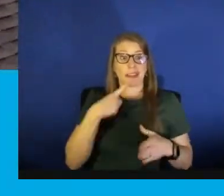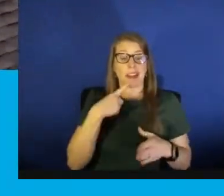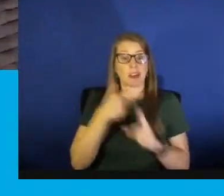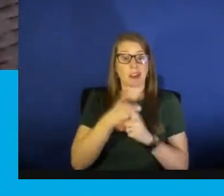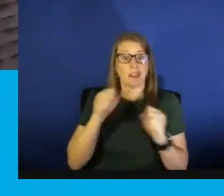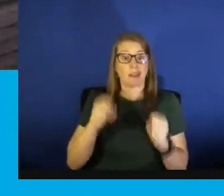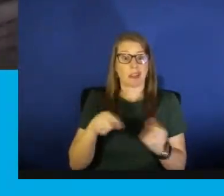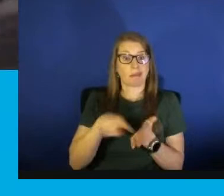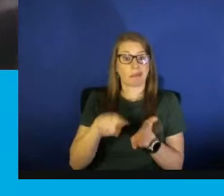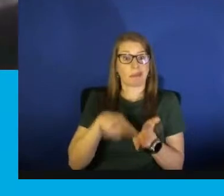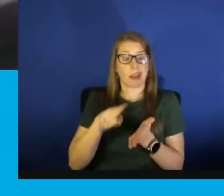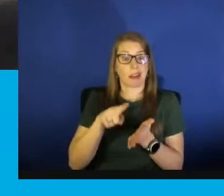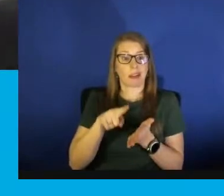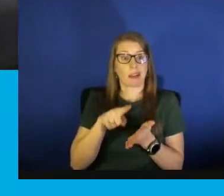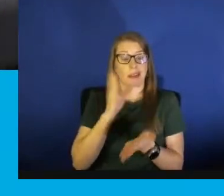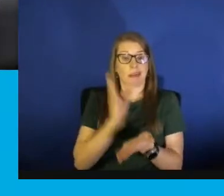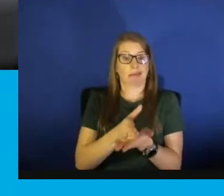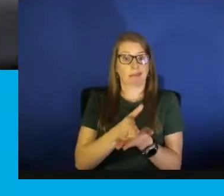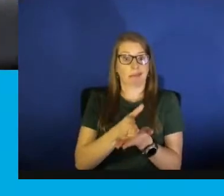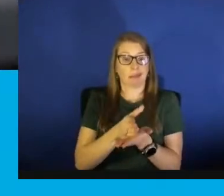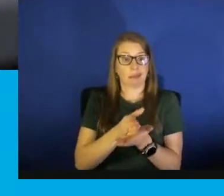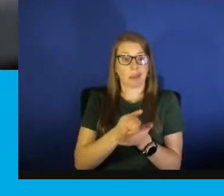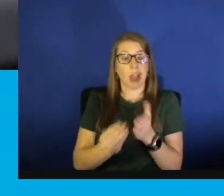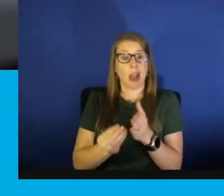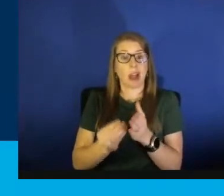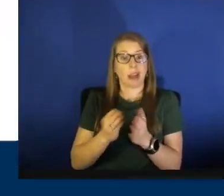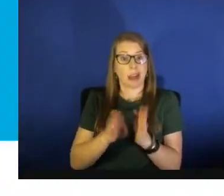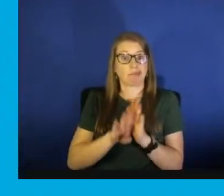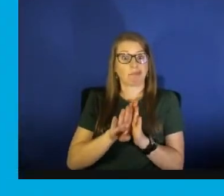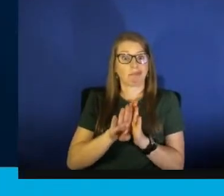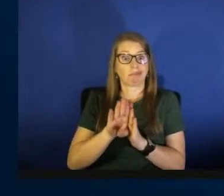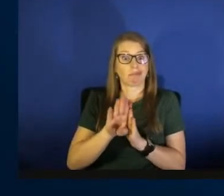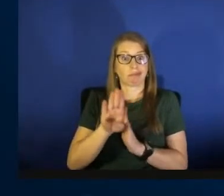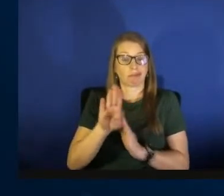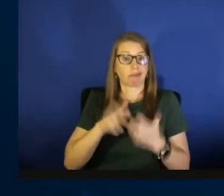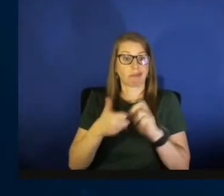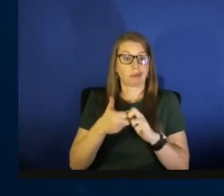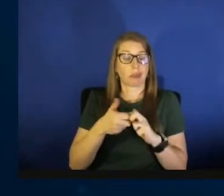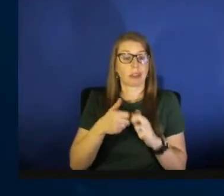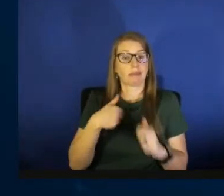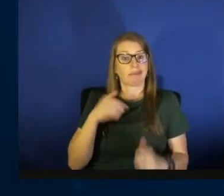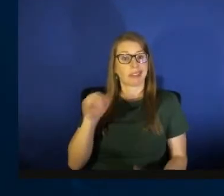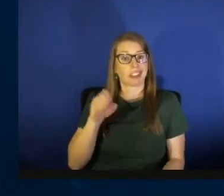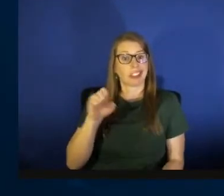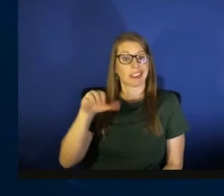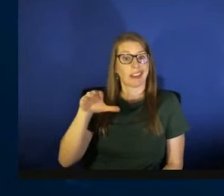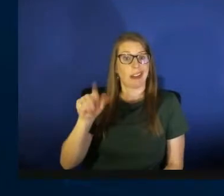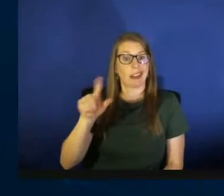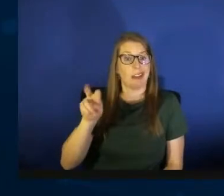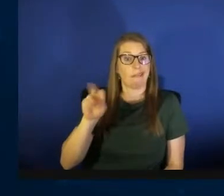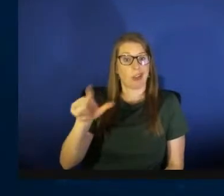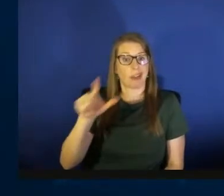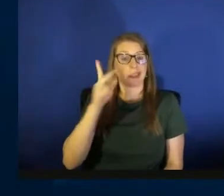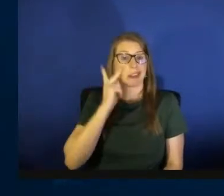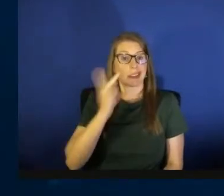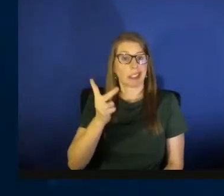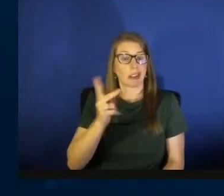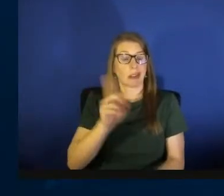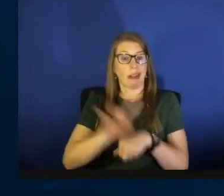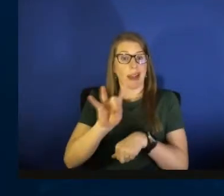help stomp out a growing problem. I'm Jessica Lovell. We'll see you Monday at 8 on these social media channels.